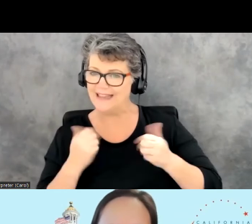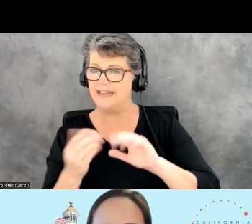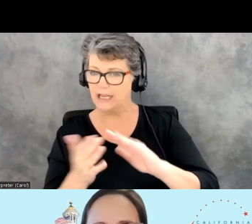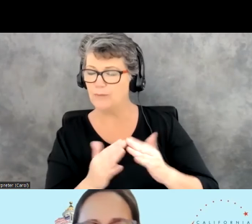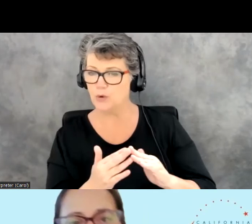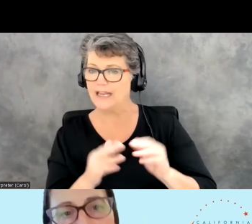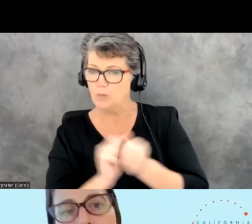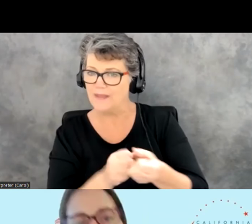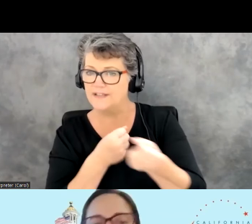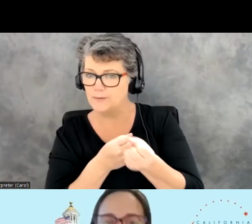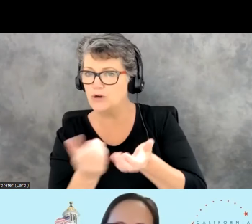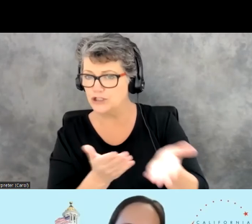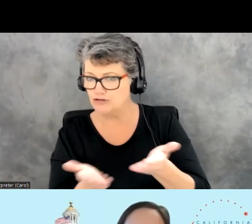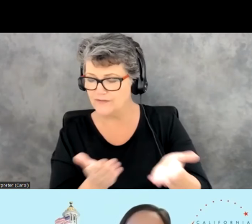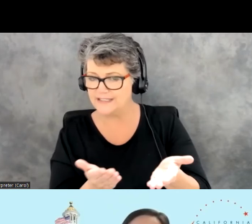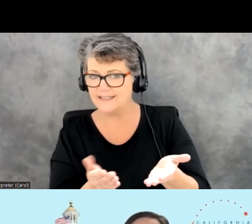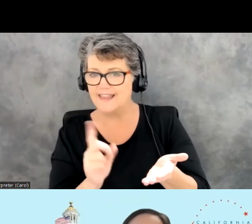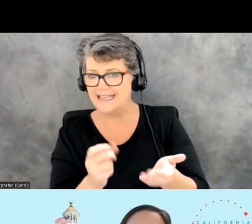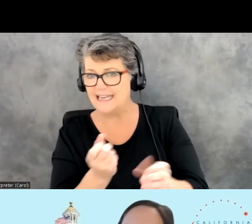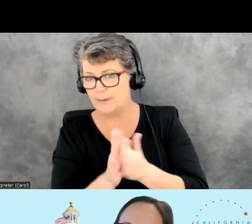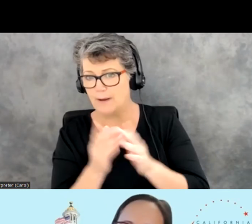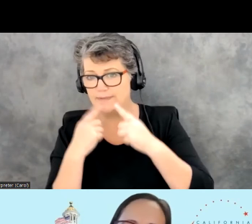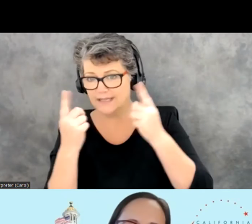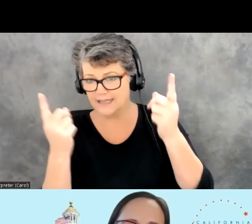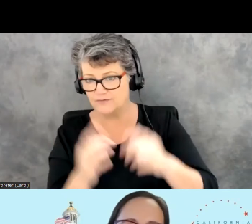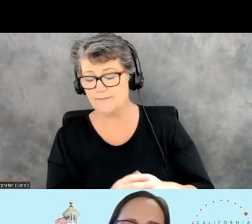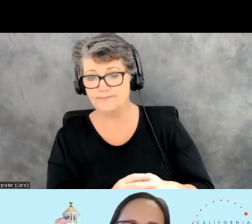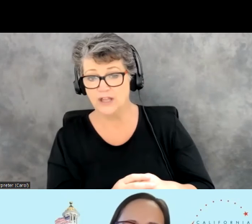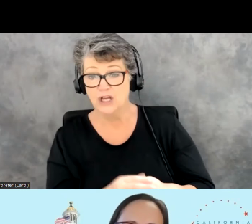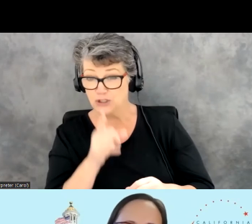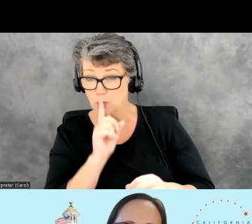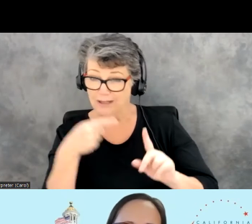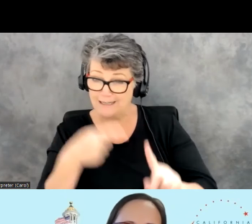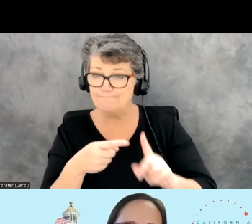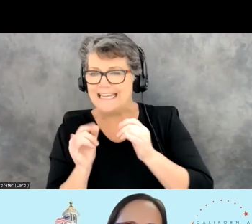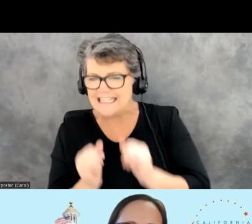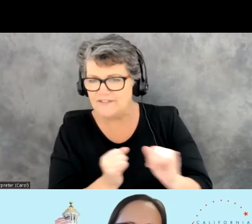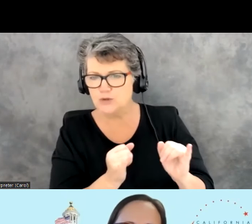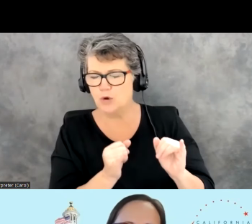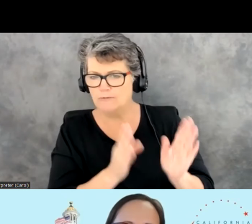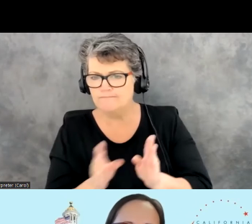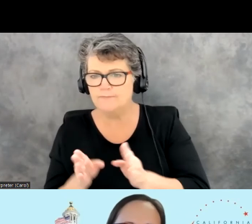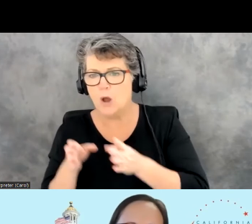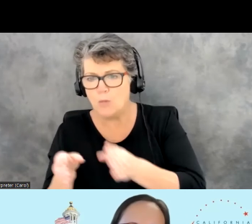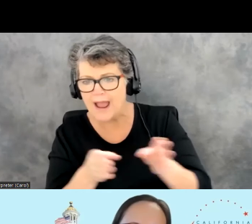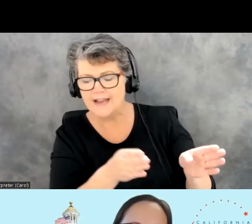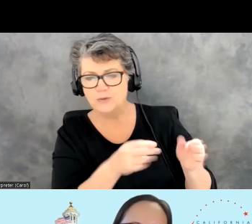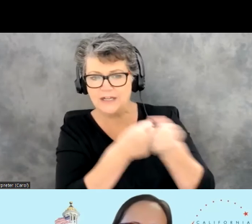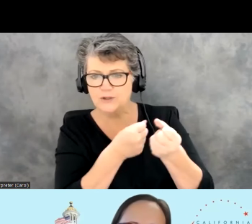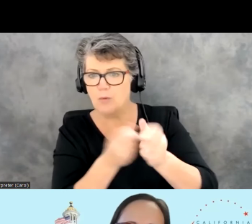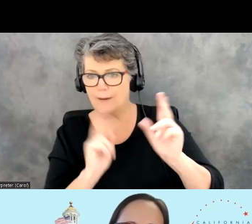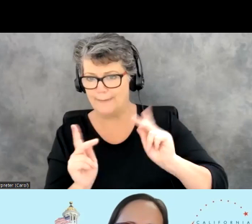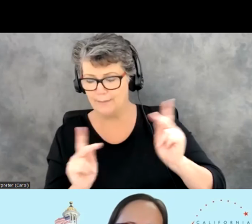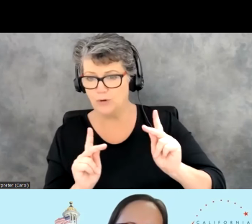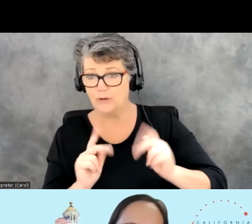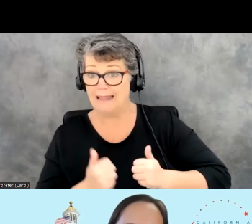with the supports and services that they need for success. So really speaks to the individualized ways that we can support people